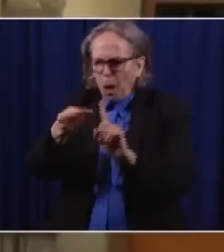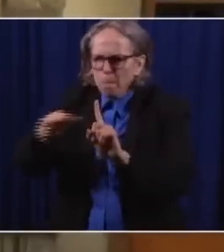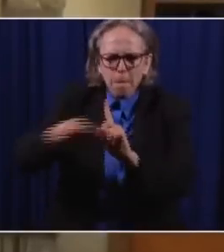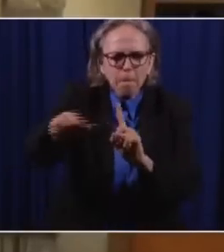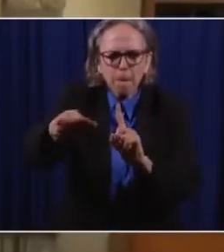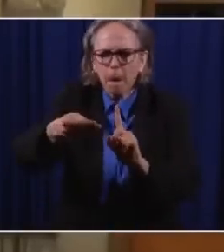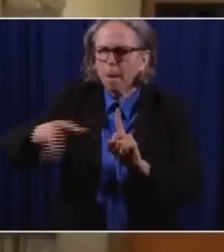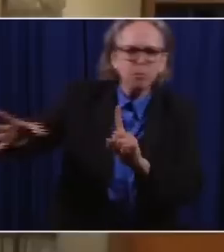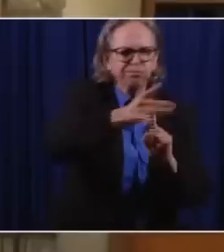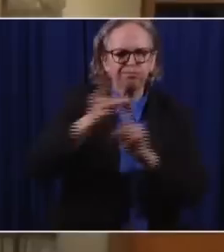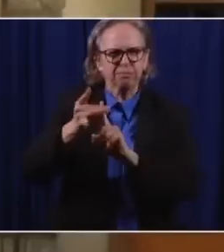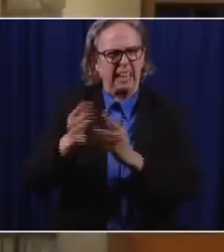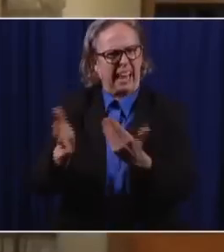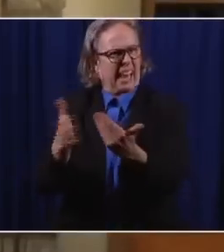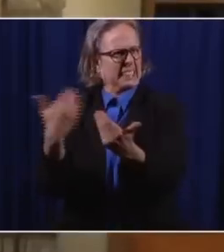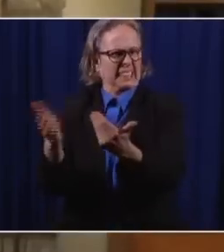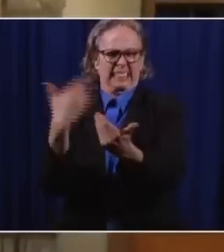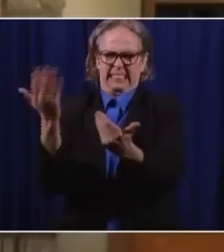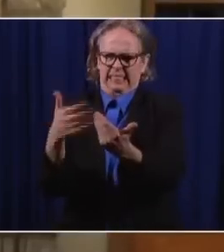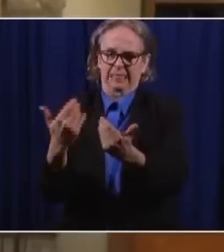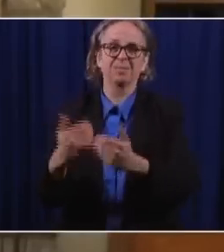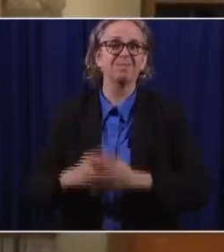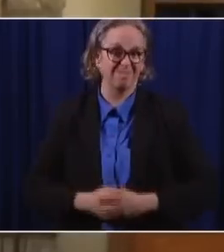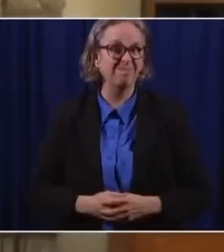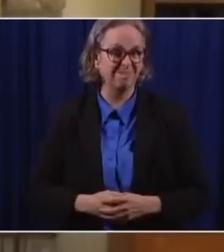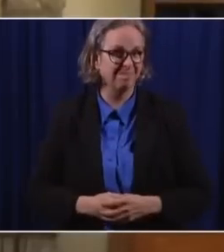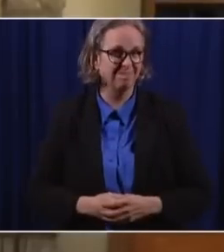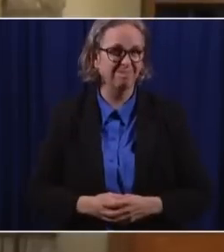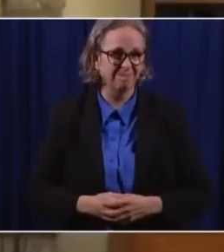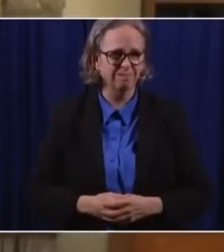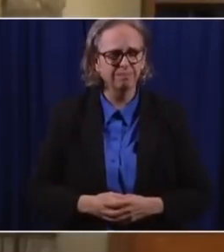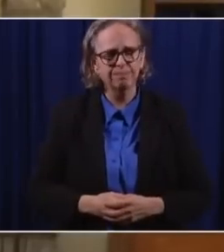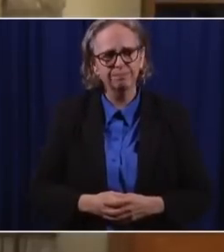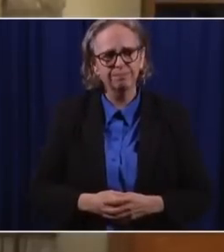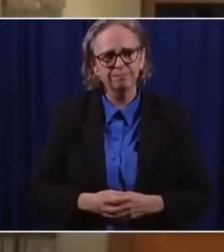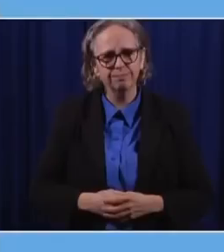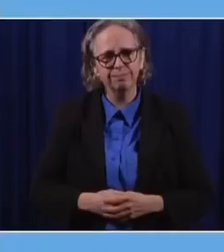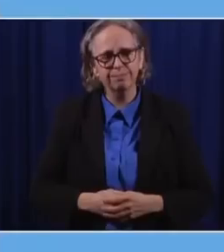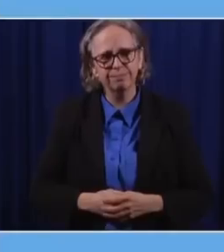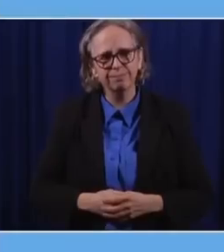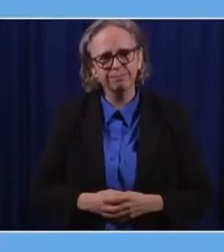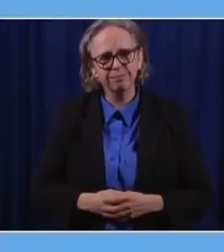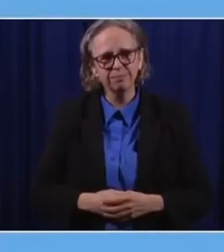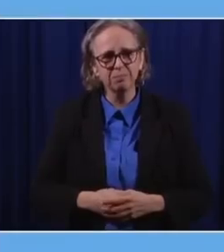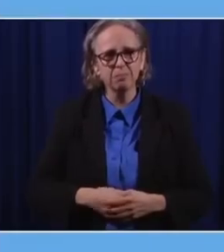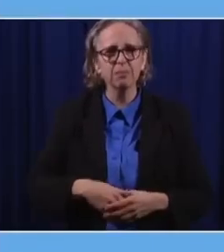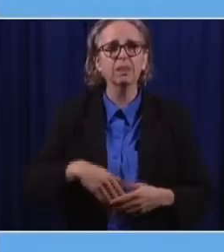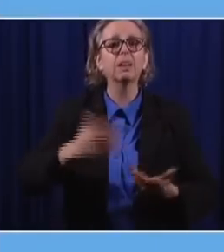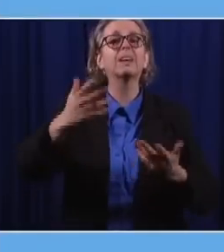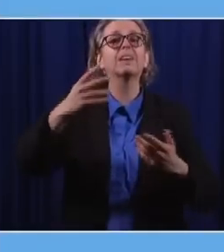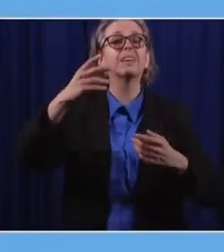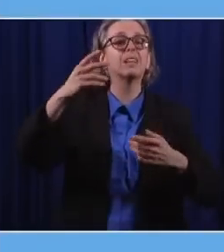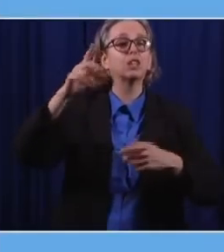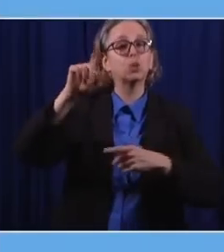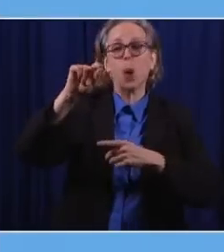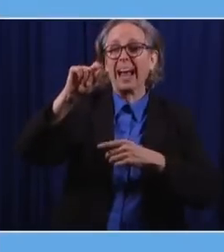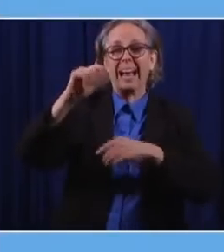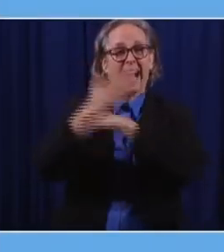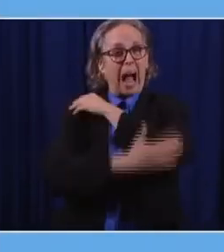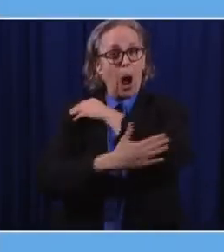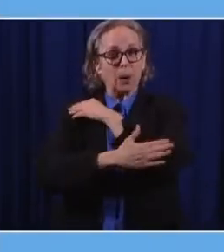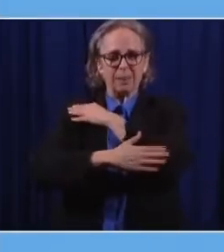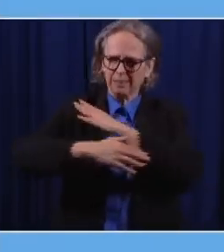Michael, let's look at the next slide. This is the top 20 counties ranked